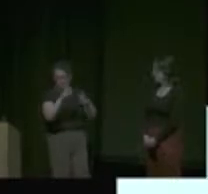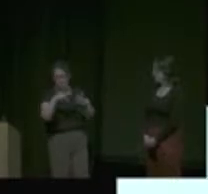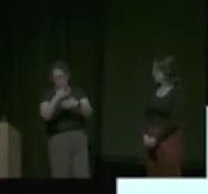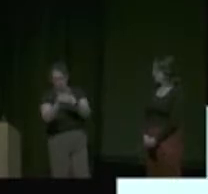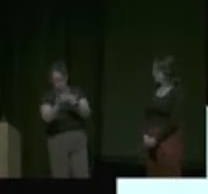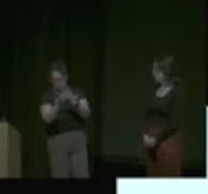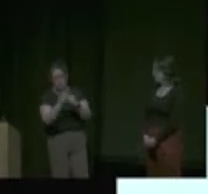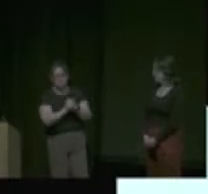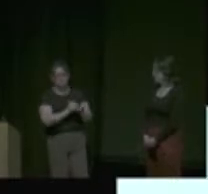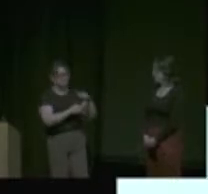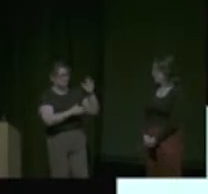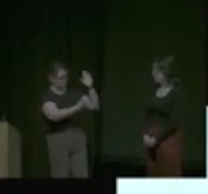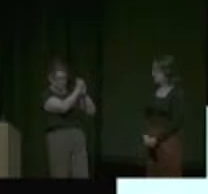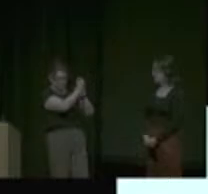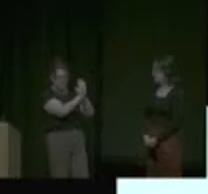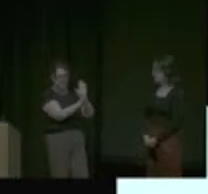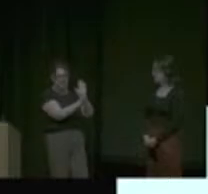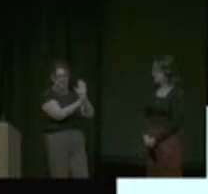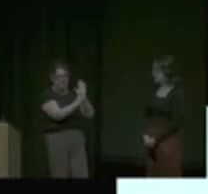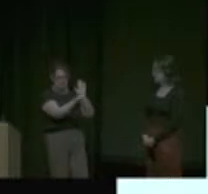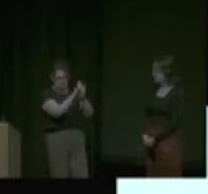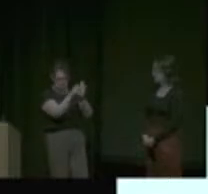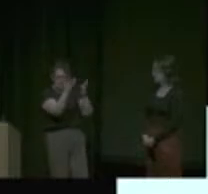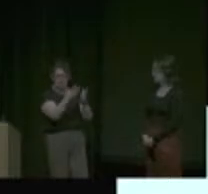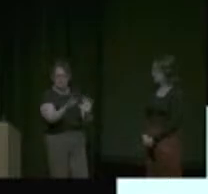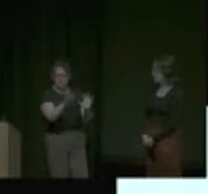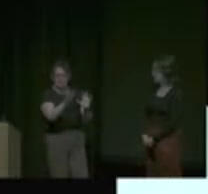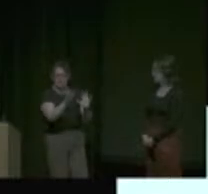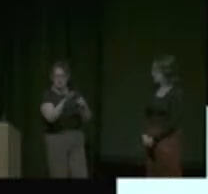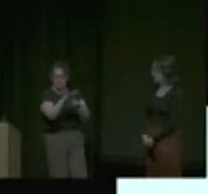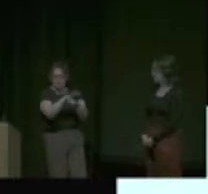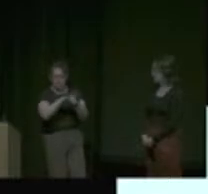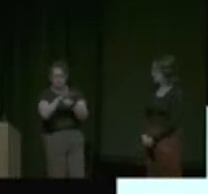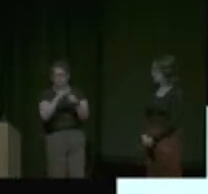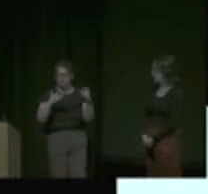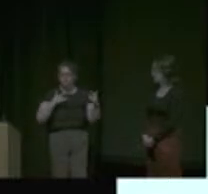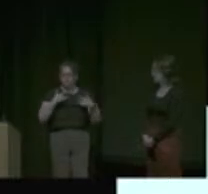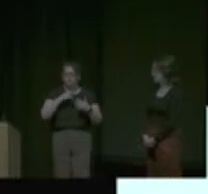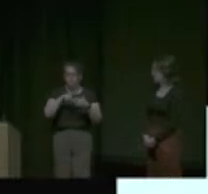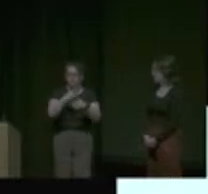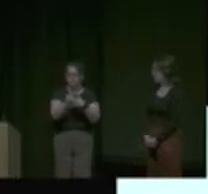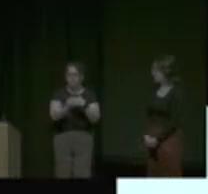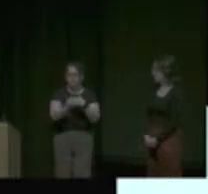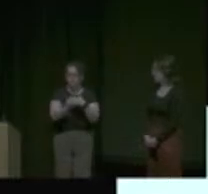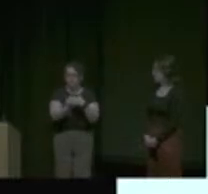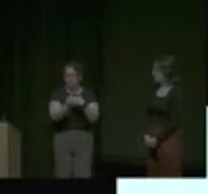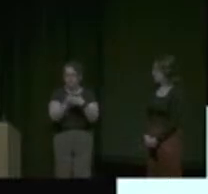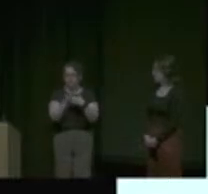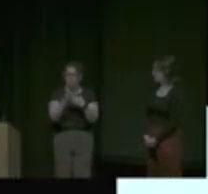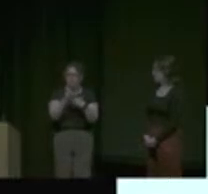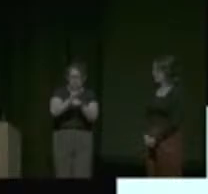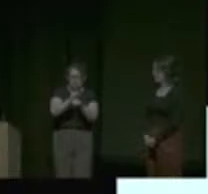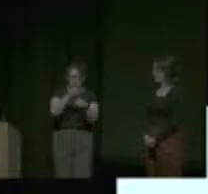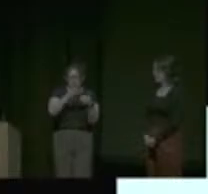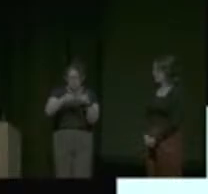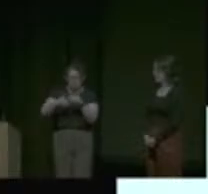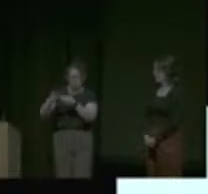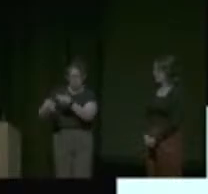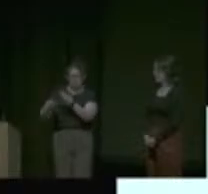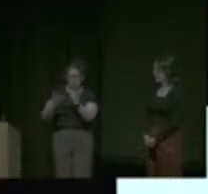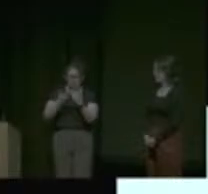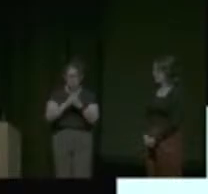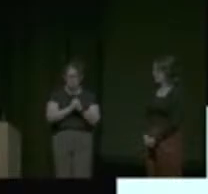projects, once you have these lists identified, the Area of Concern program will work to complete each of those projects.